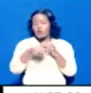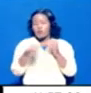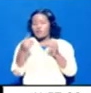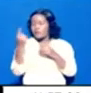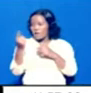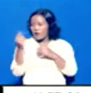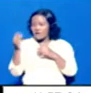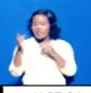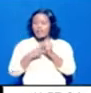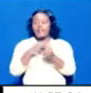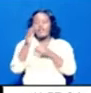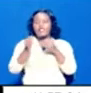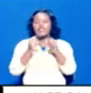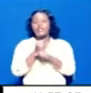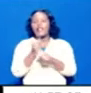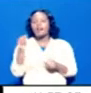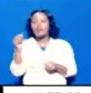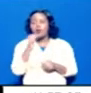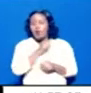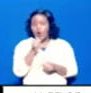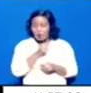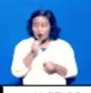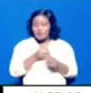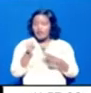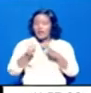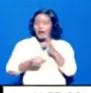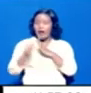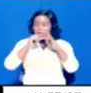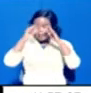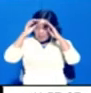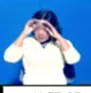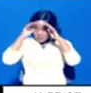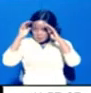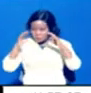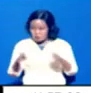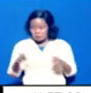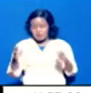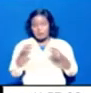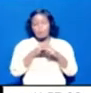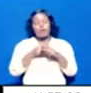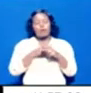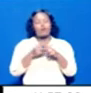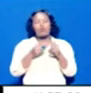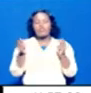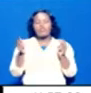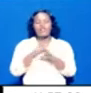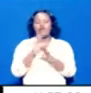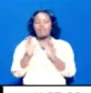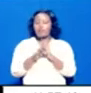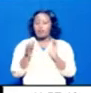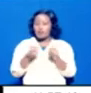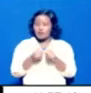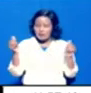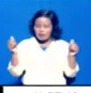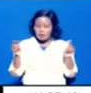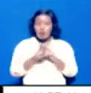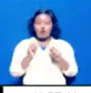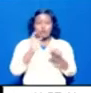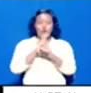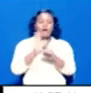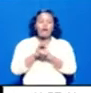old, and at devolution, very soon things are going to be sorted out. And a lot of things are going to be done